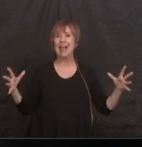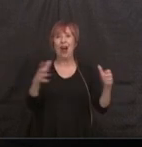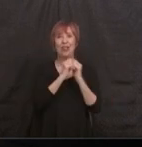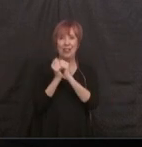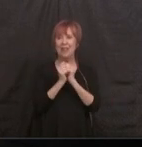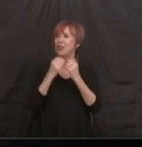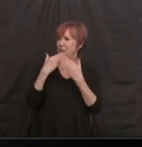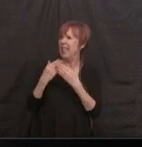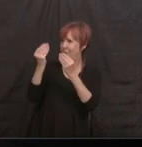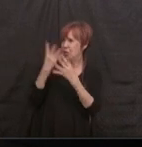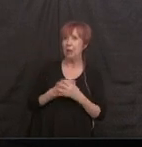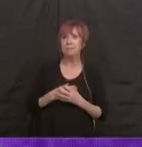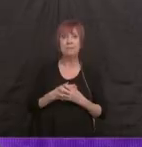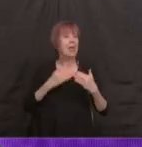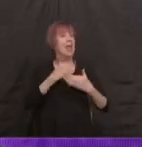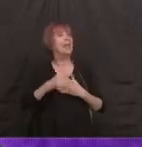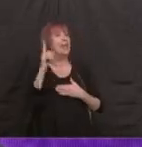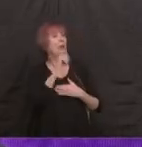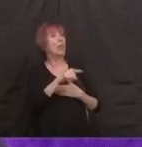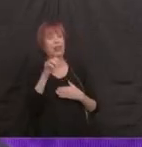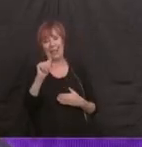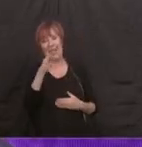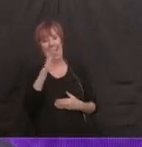that. So my next question is for you, Abby.